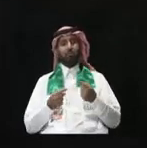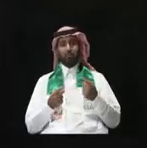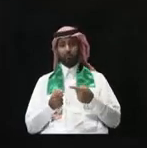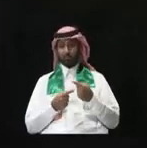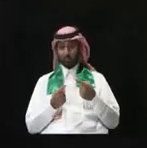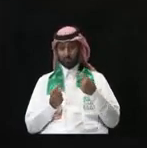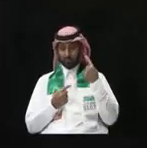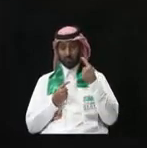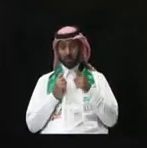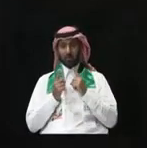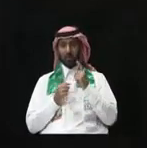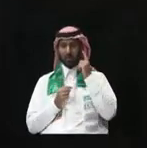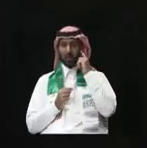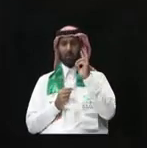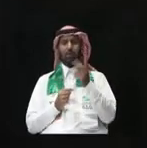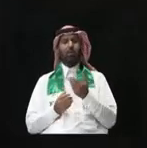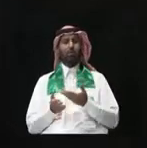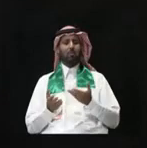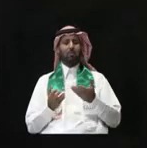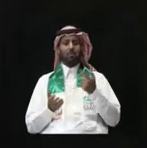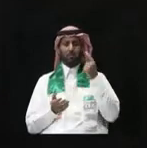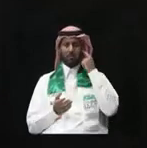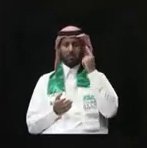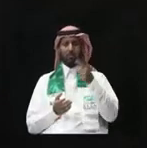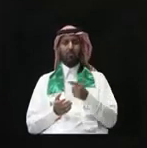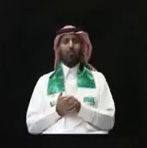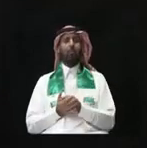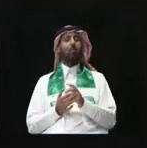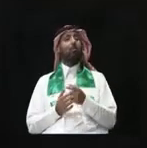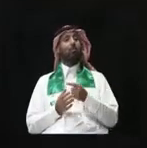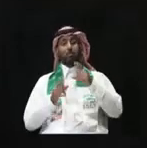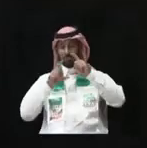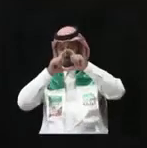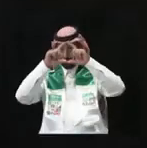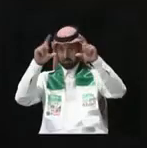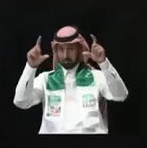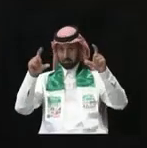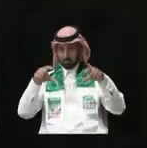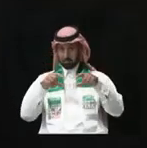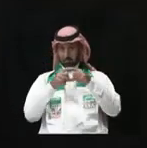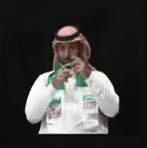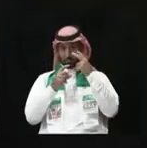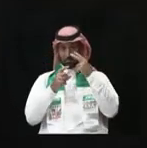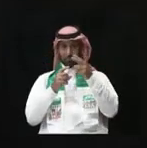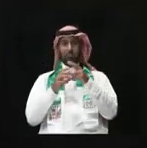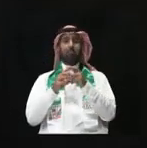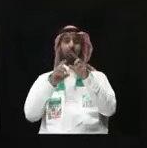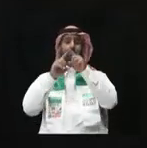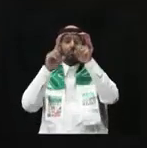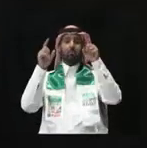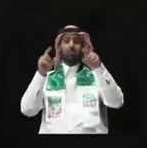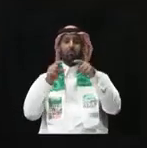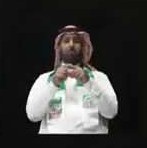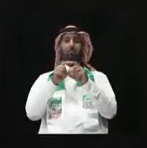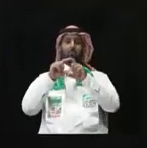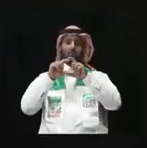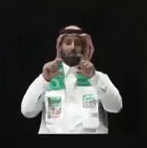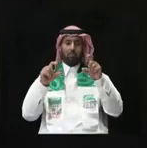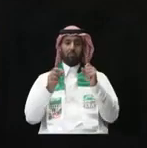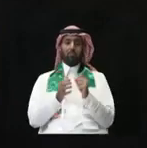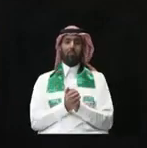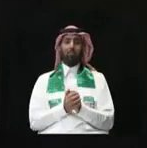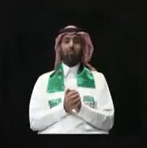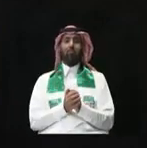day before yesterday, today we will discuss the logo, or what we call it, the emblem.